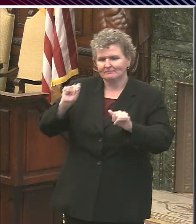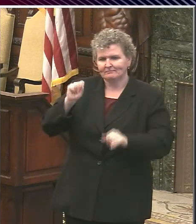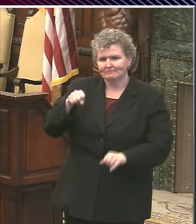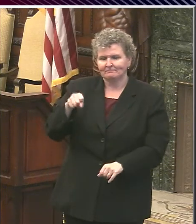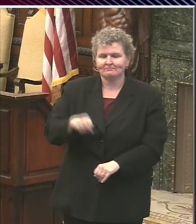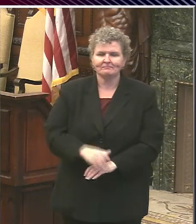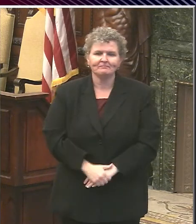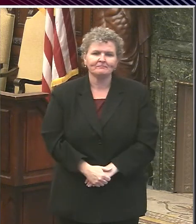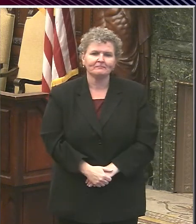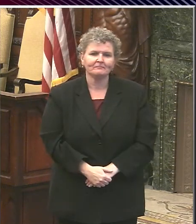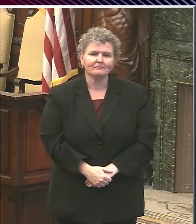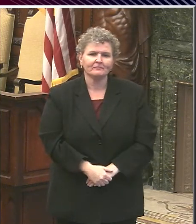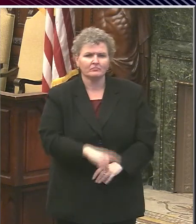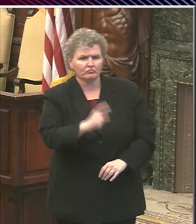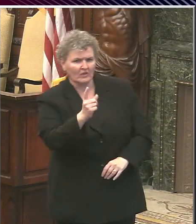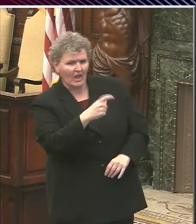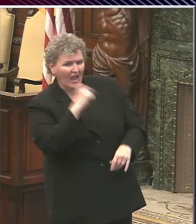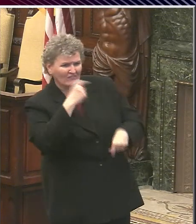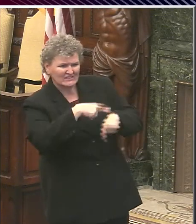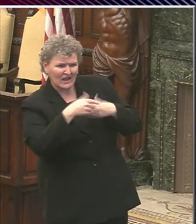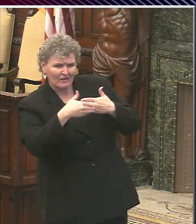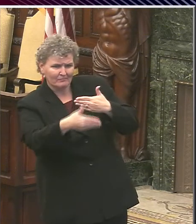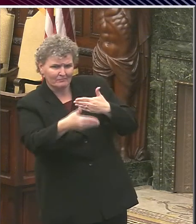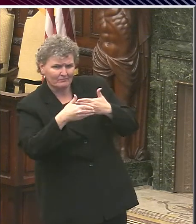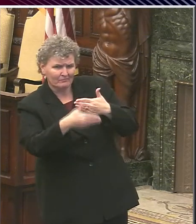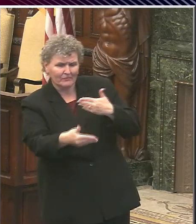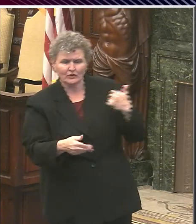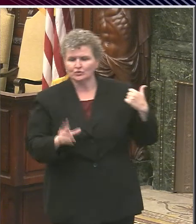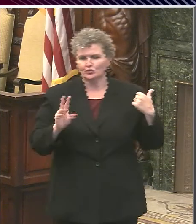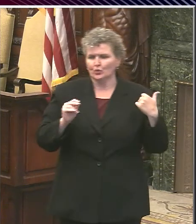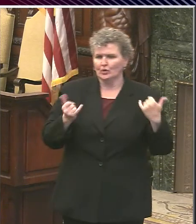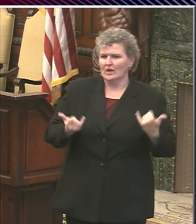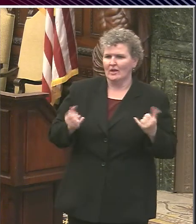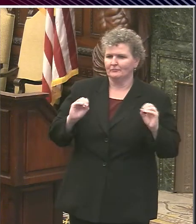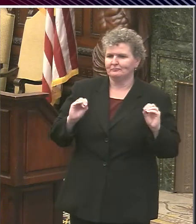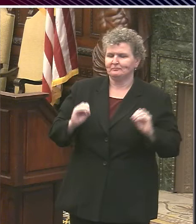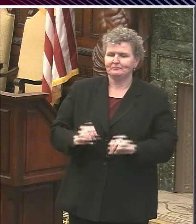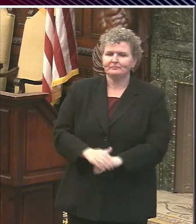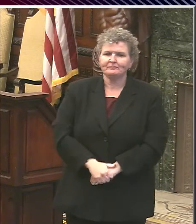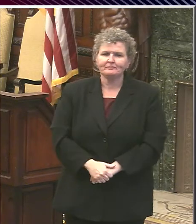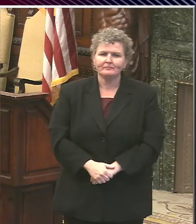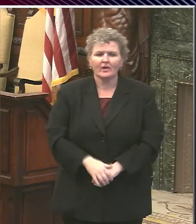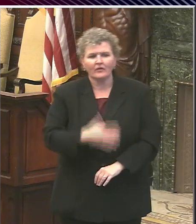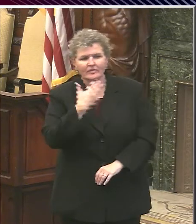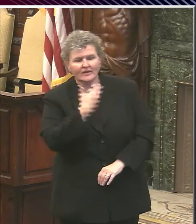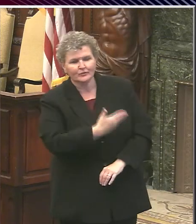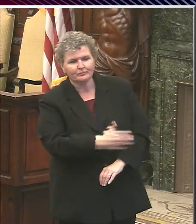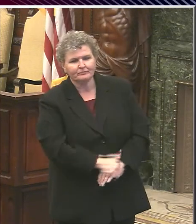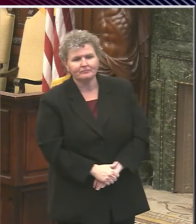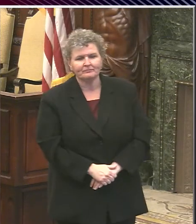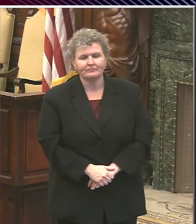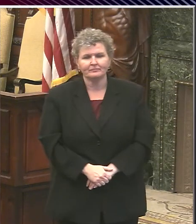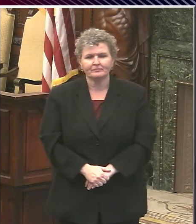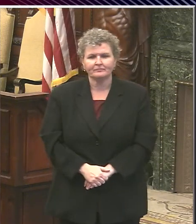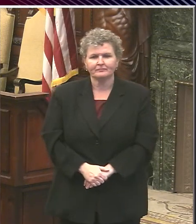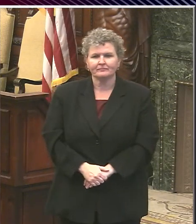Is there any timeline for that? Not at the moment, no. Okay, thank you.